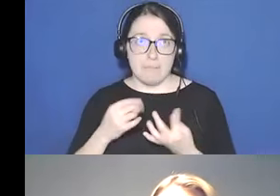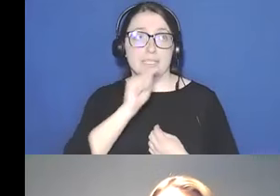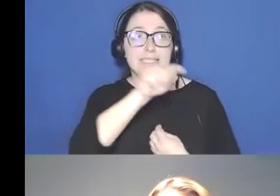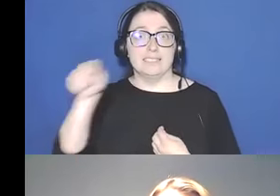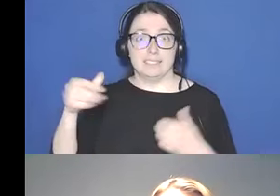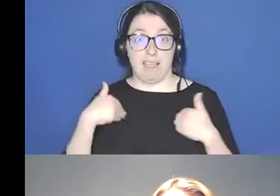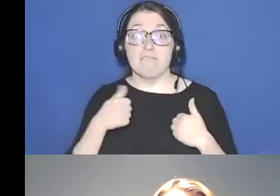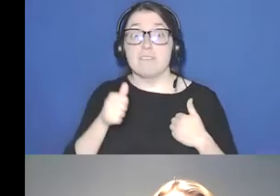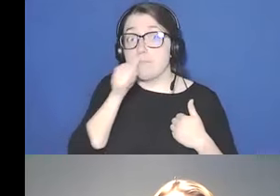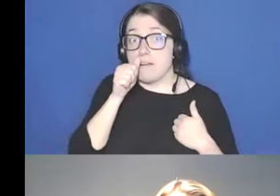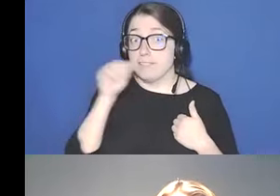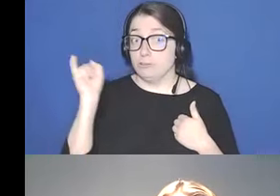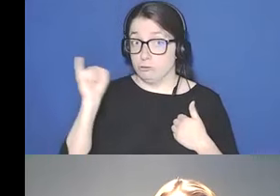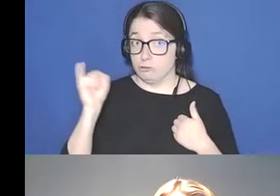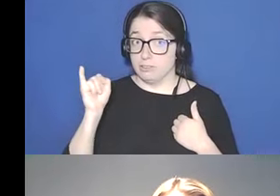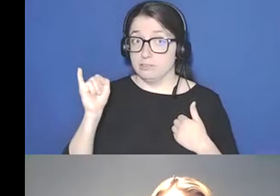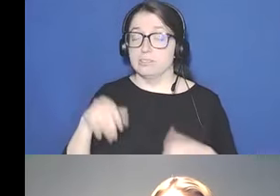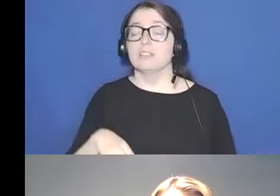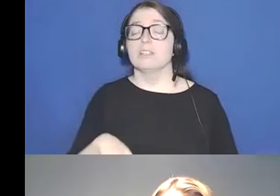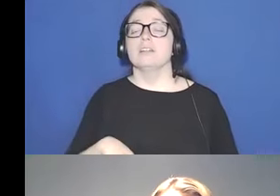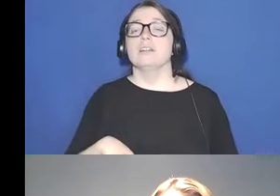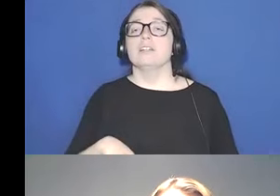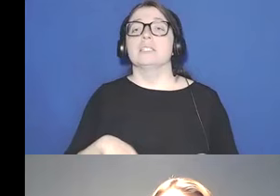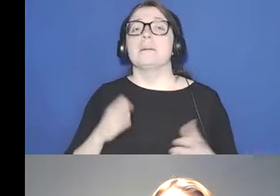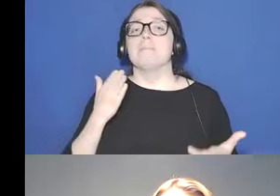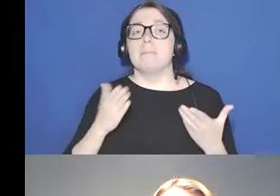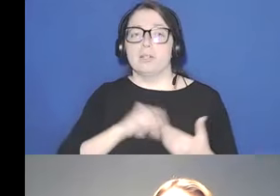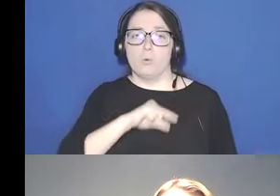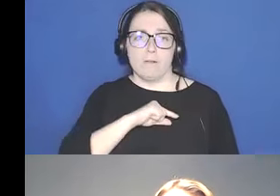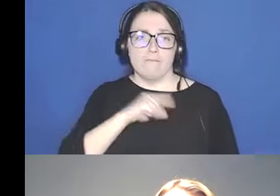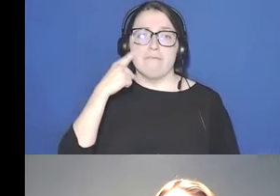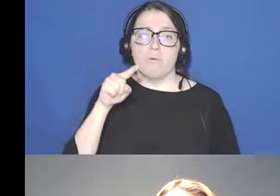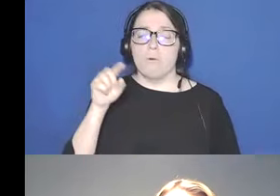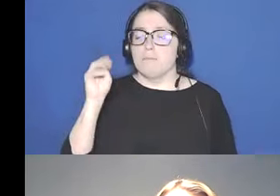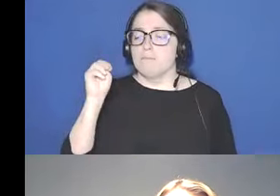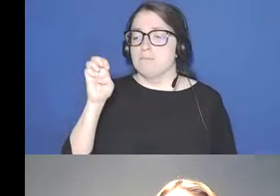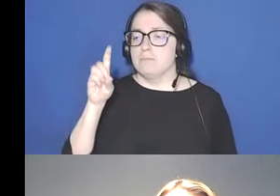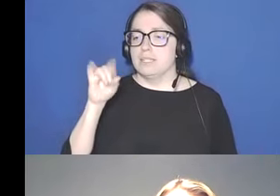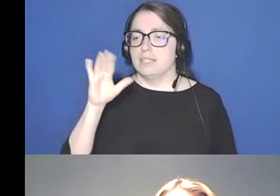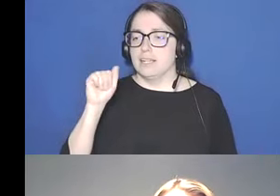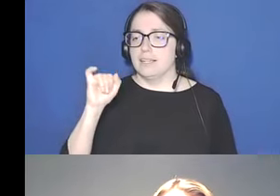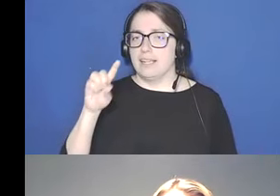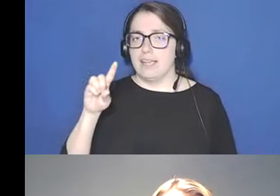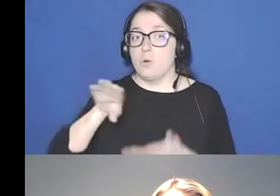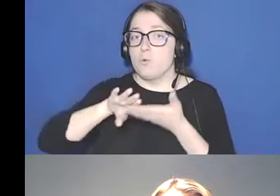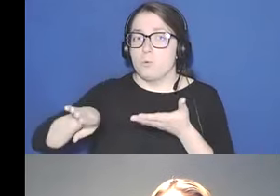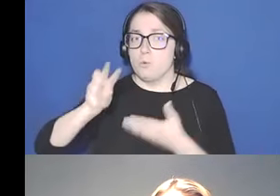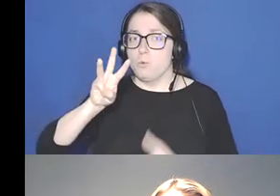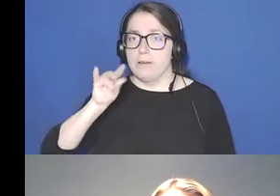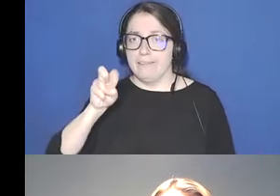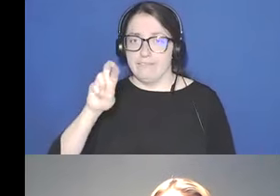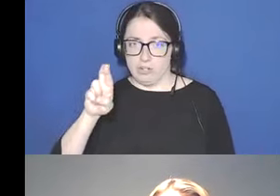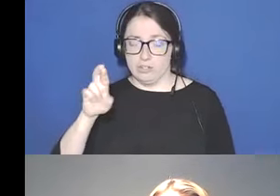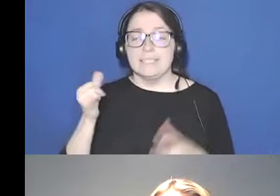their child, they may qualify for something called Medicaid waiver. It's still a Medicaid-based insurance,